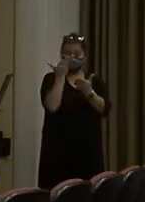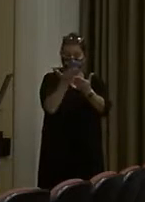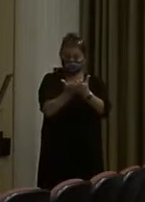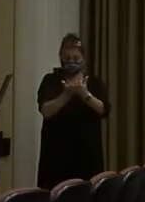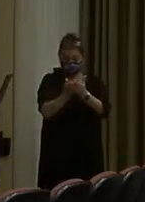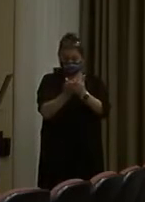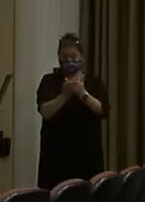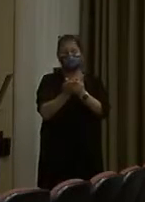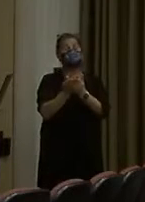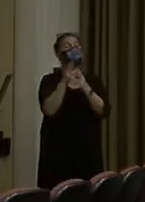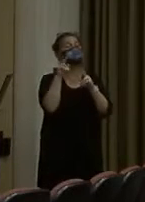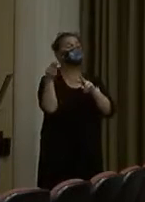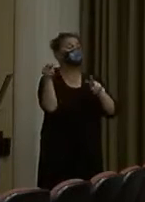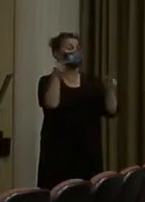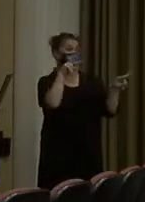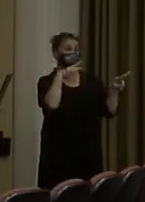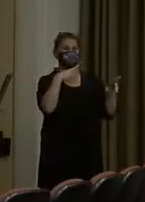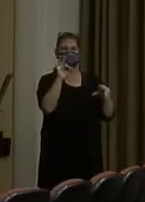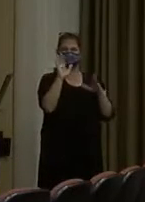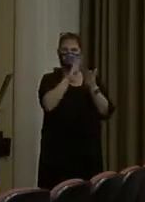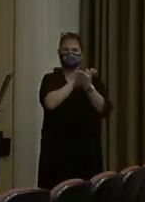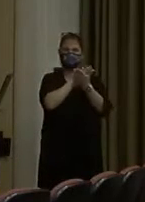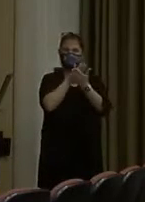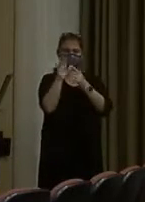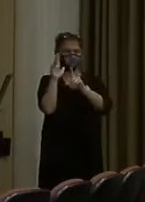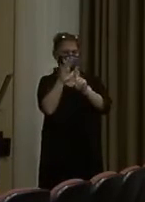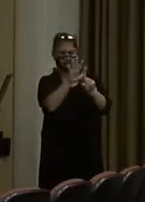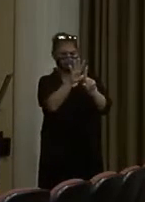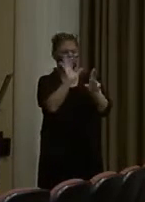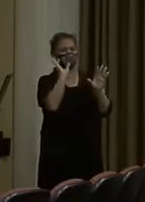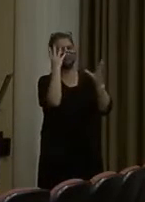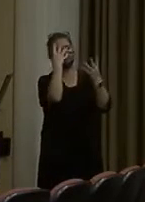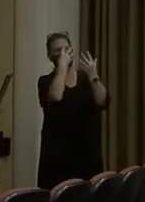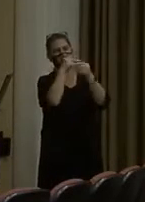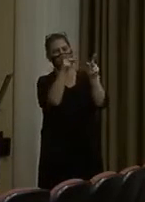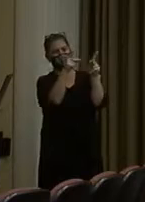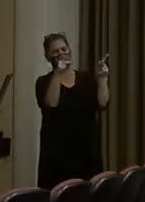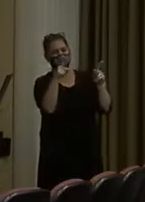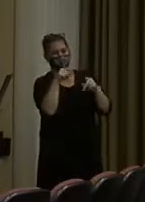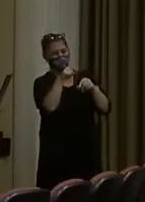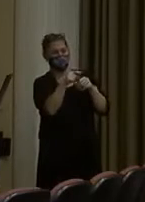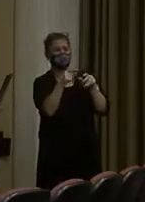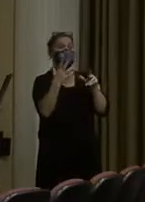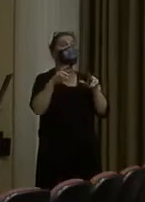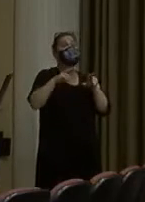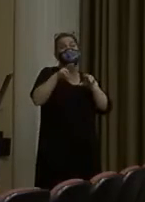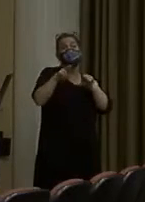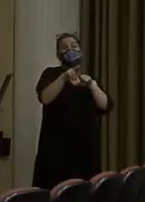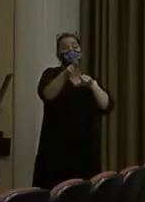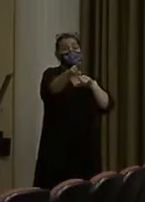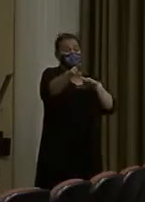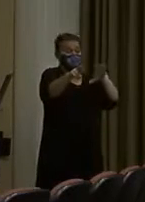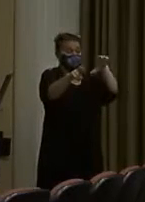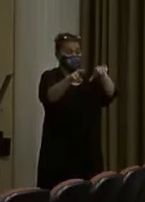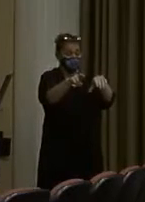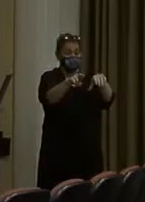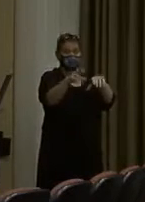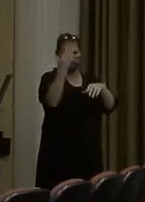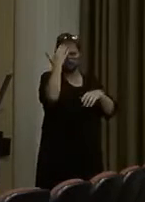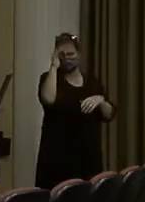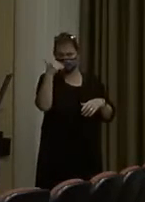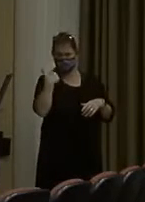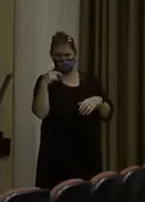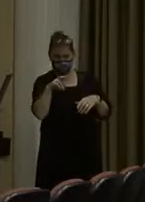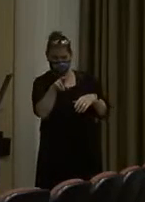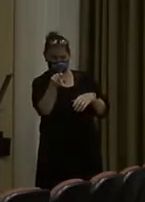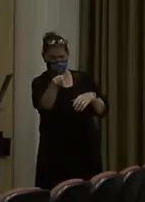Dr. Poser finds us a really nice spot right by a beautiful river. Didn't know they had a beautiful river there, did